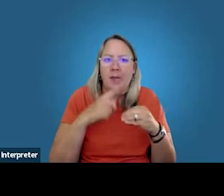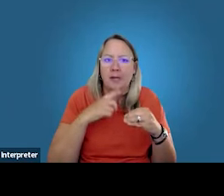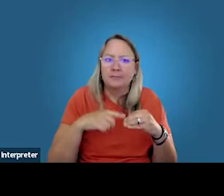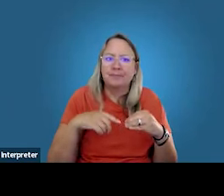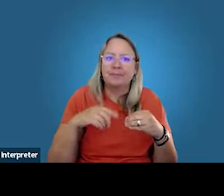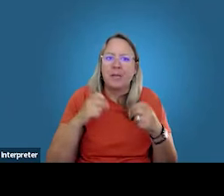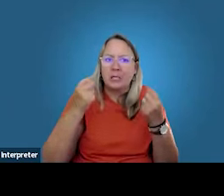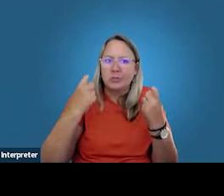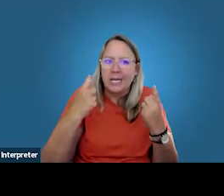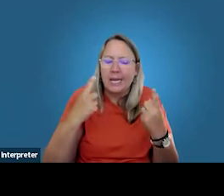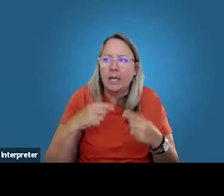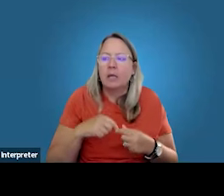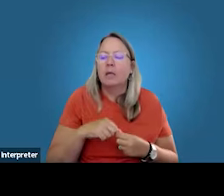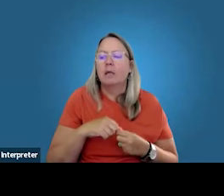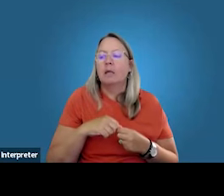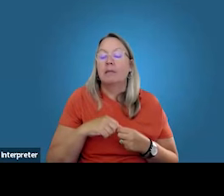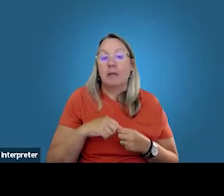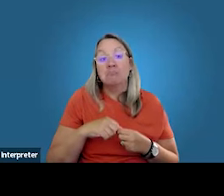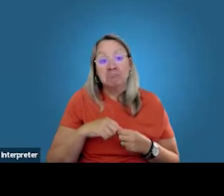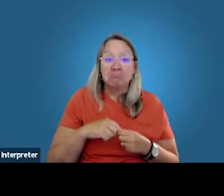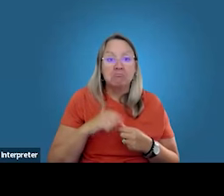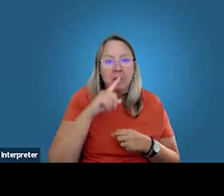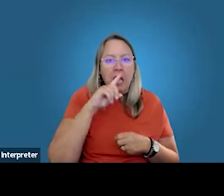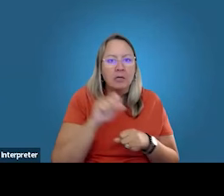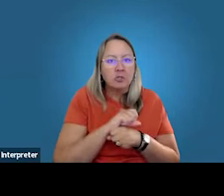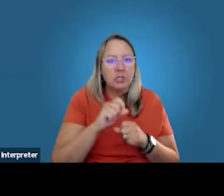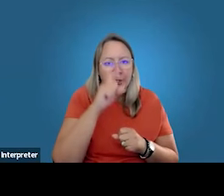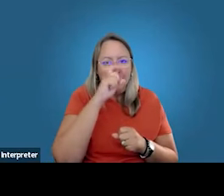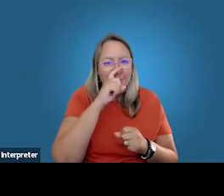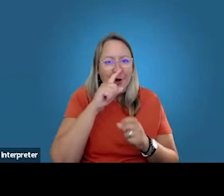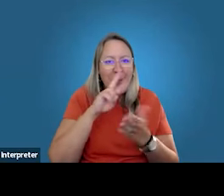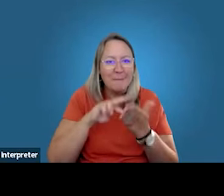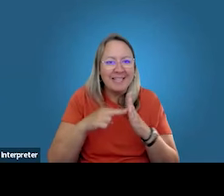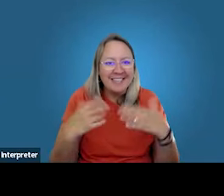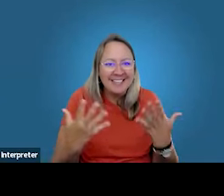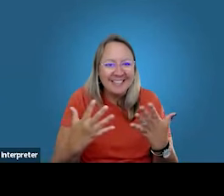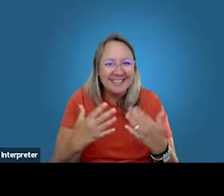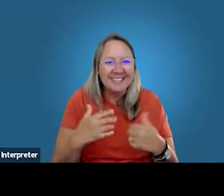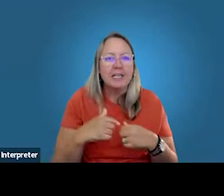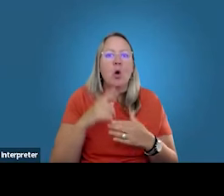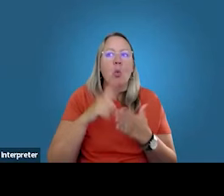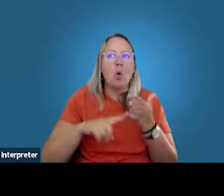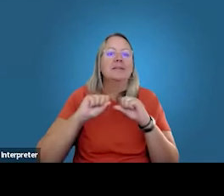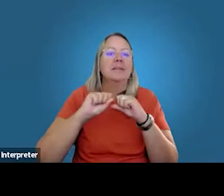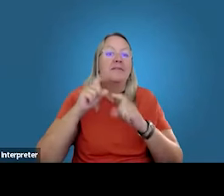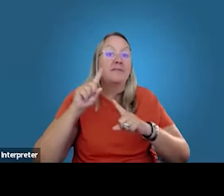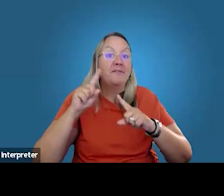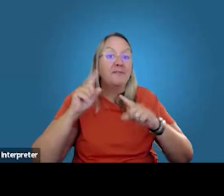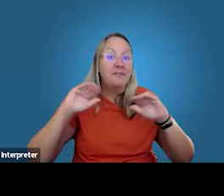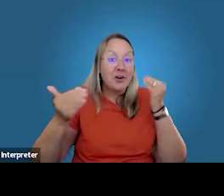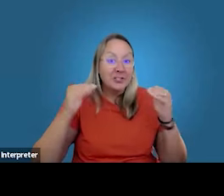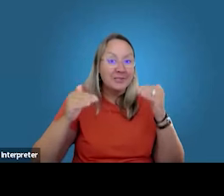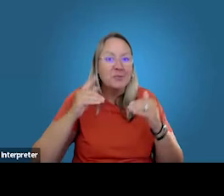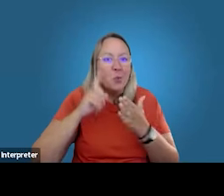to understanding that actually the perception of what the doll stands for is against what society really stands for now. And how do they really